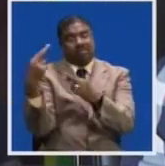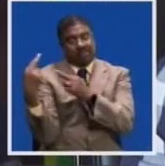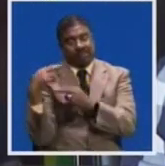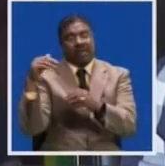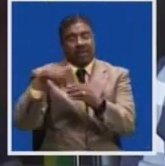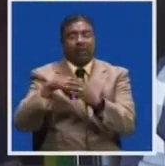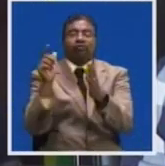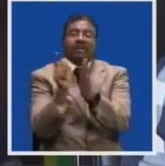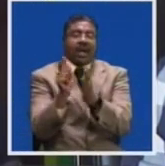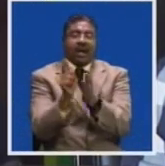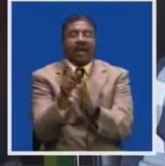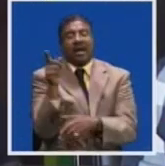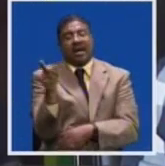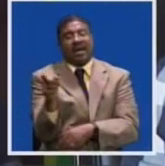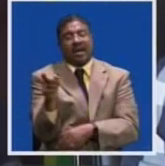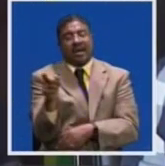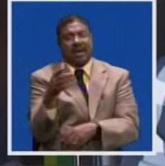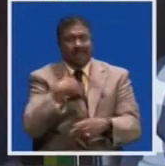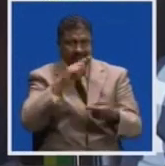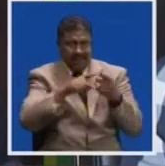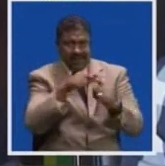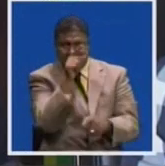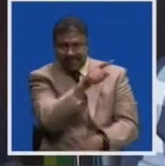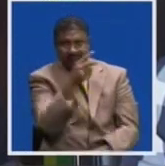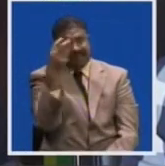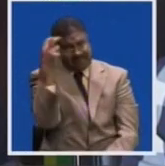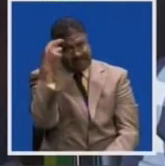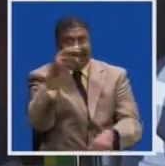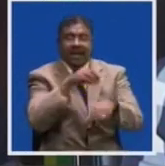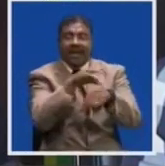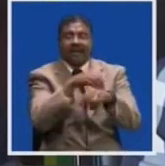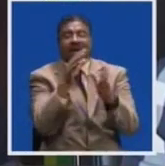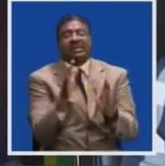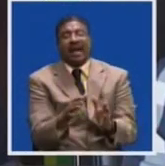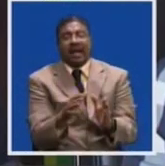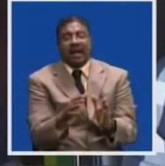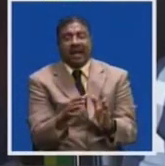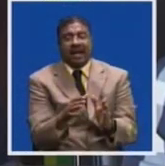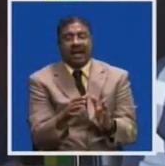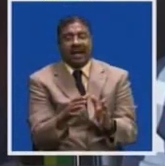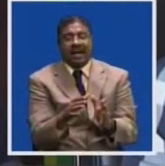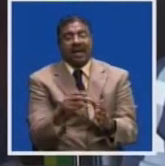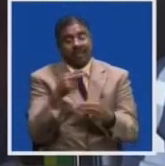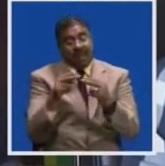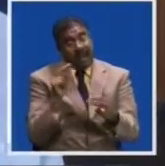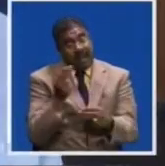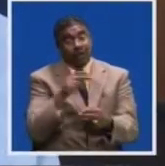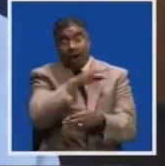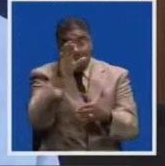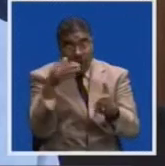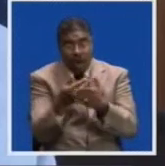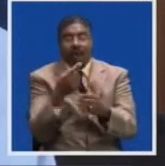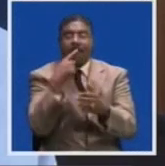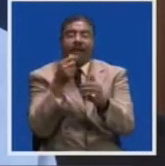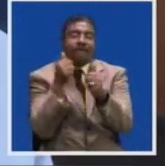my colleague who is in charge of security advises the political party. We should all adhere to his advice. And